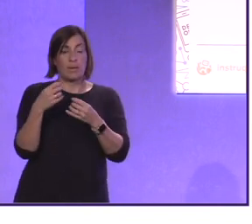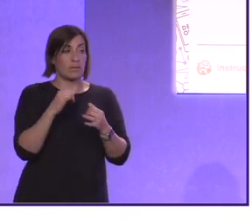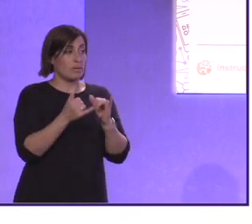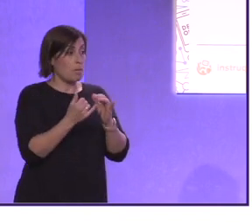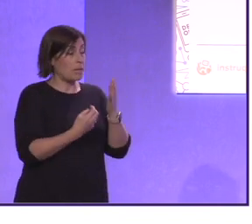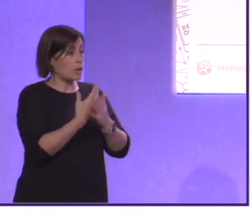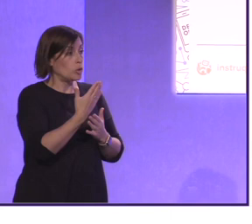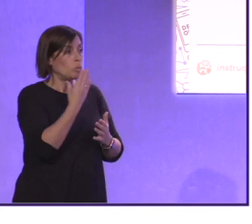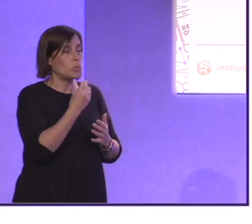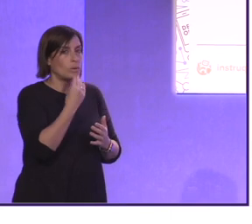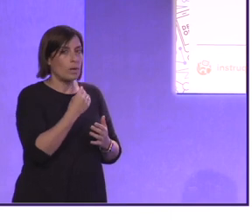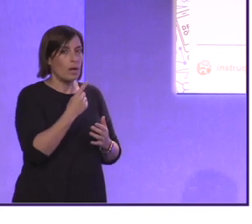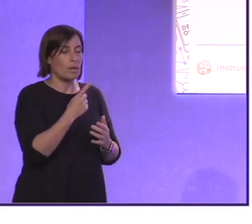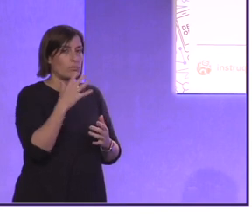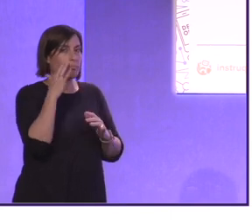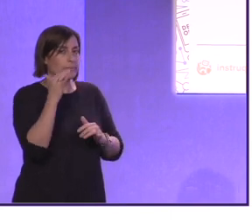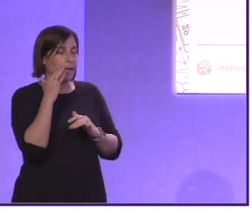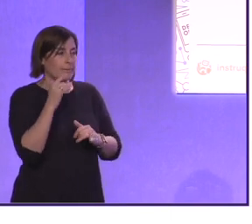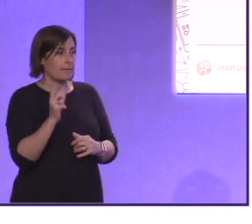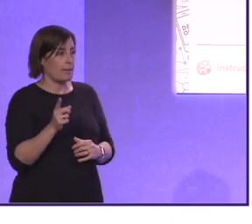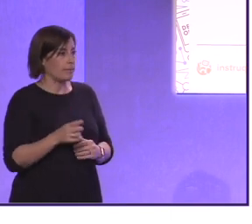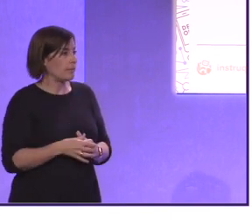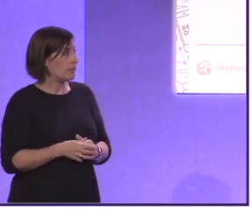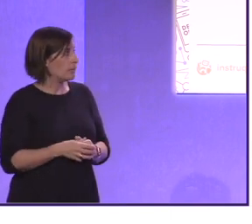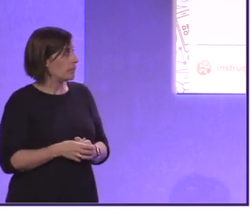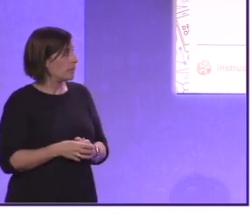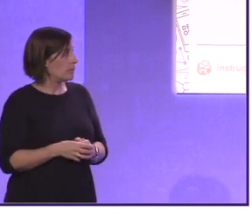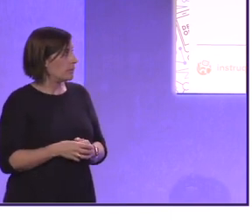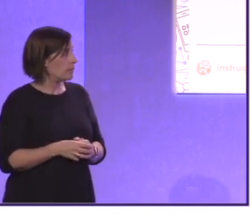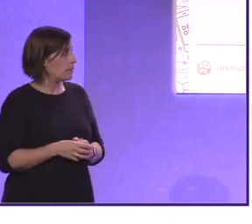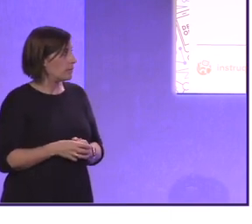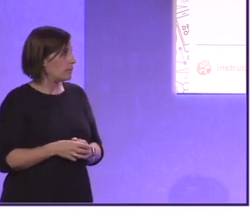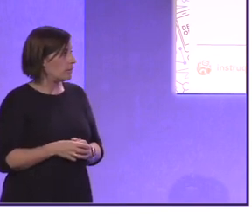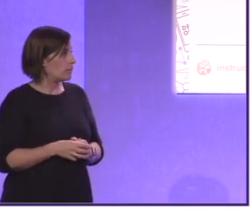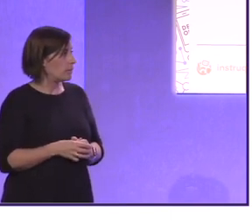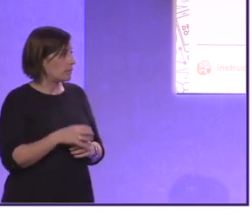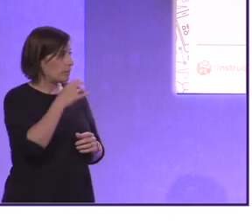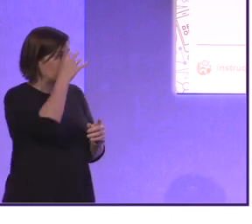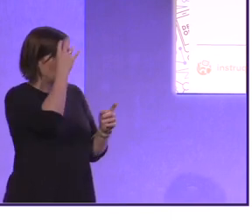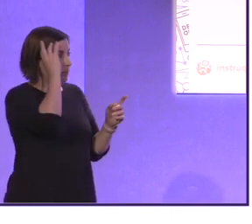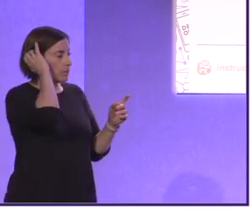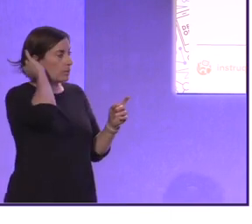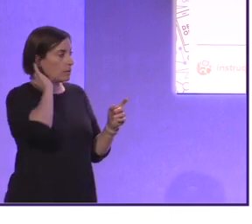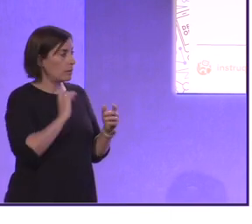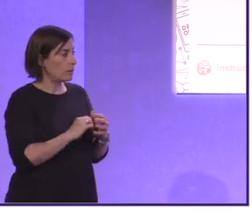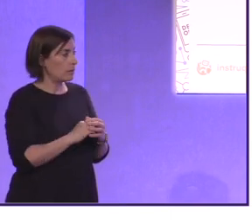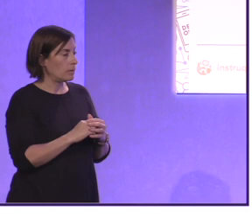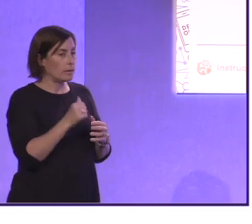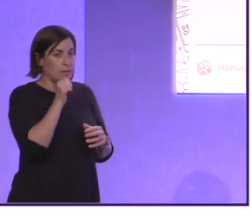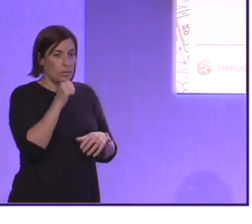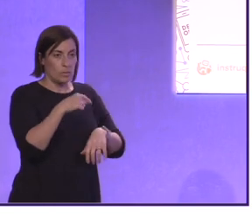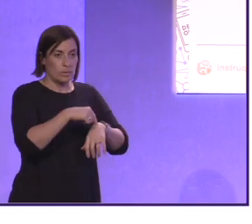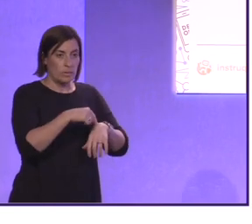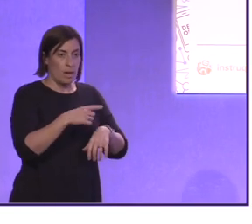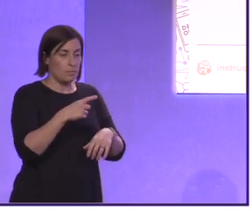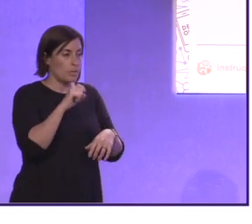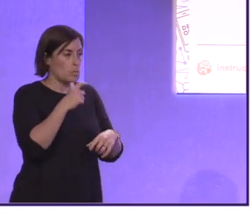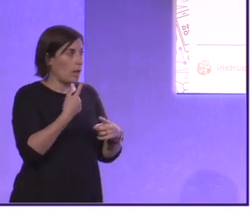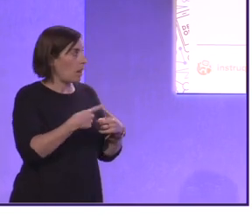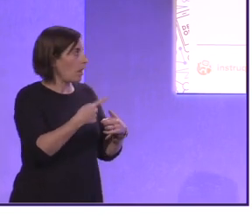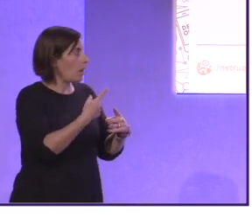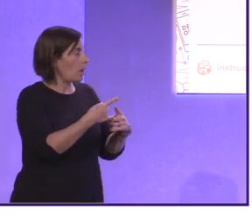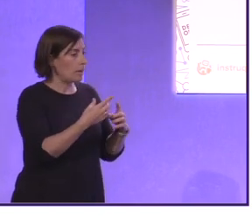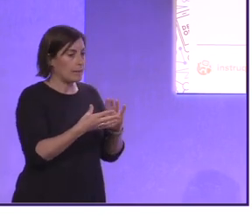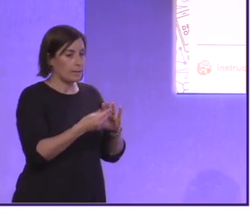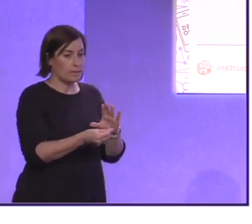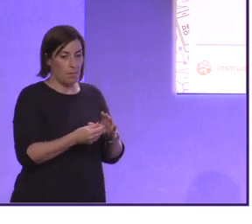out of this, and we are back in the circle, basically. Mm-hmm. We're taking you through quickly, just in the interest of time, through some of those examples now. Yep.